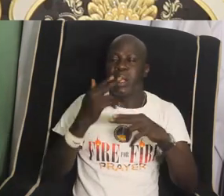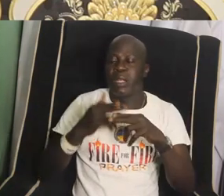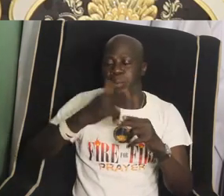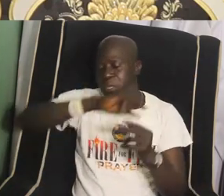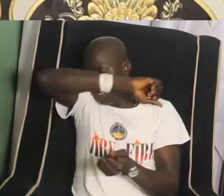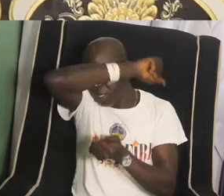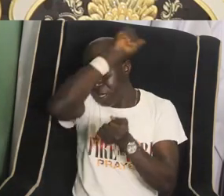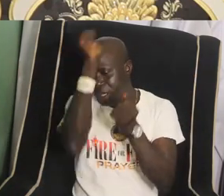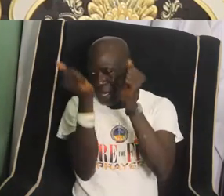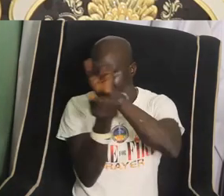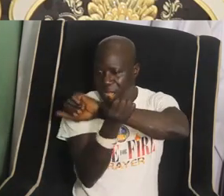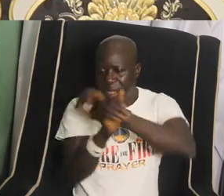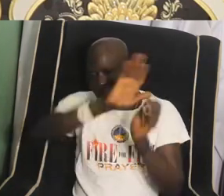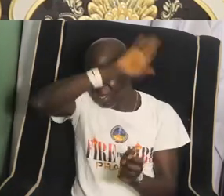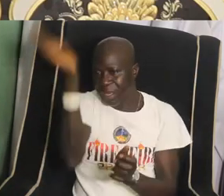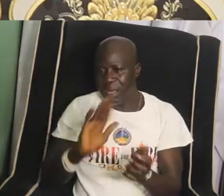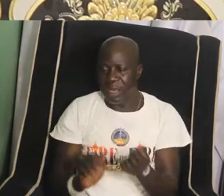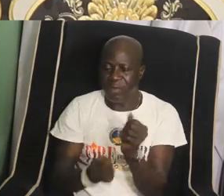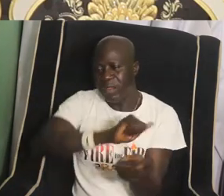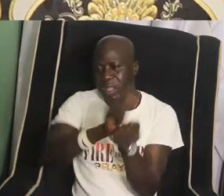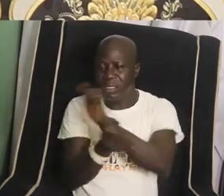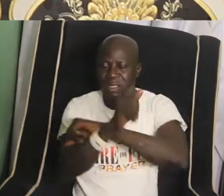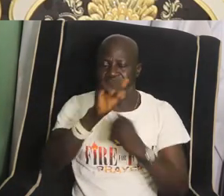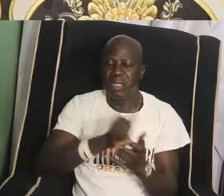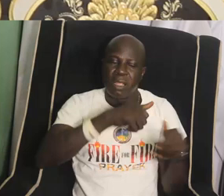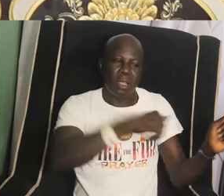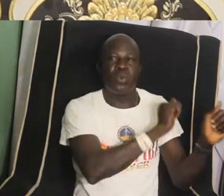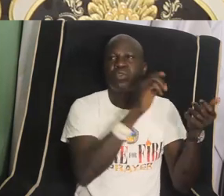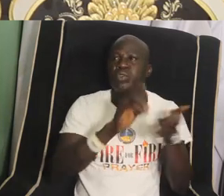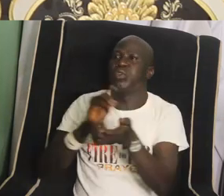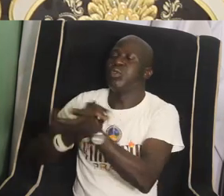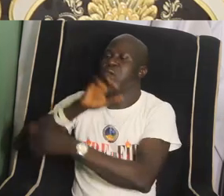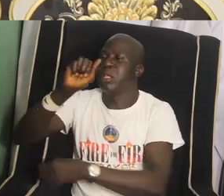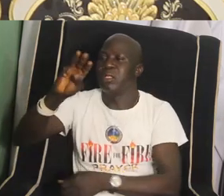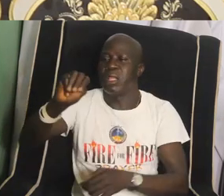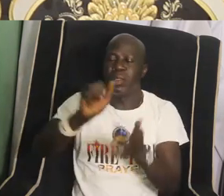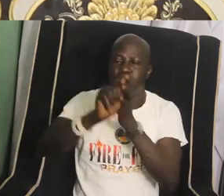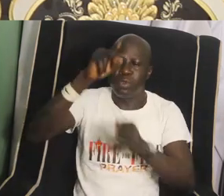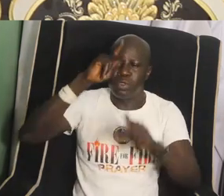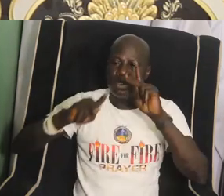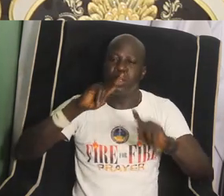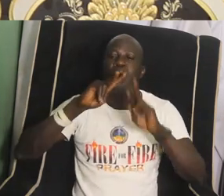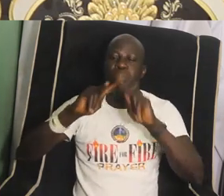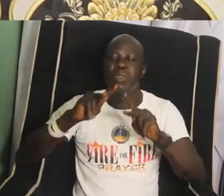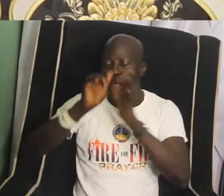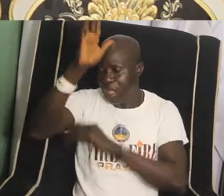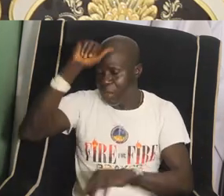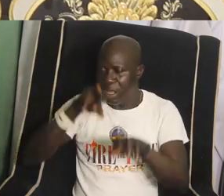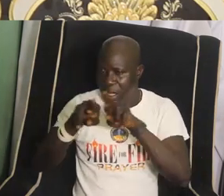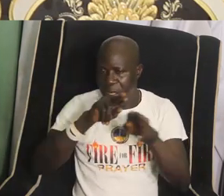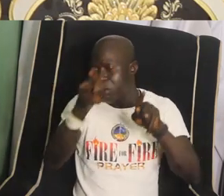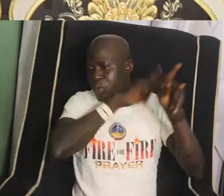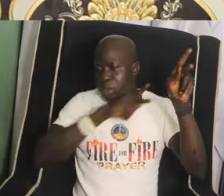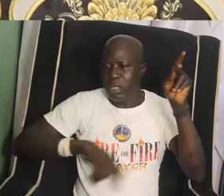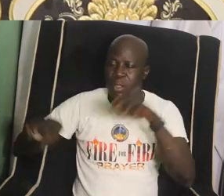My name never changed. Apostle is Apostle. Dr. S.M.O. Mustafa J.P. Babasebioba. Lati your seat